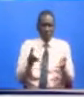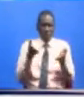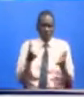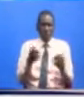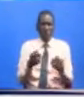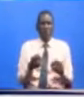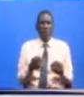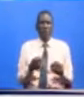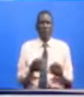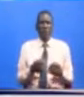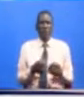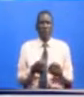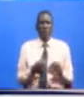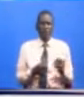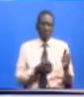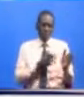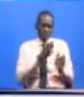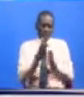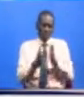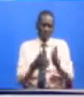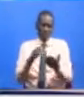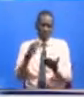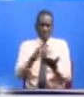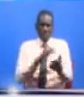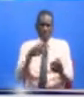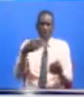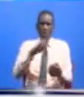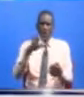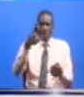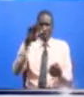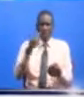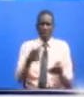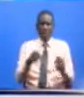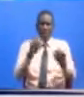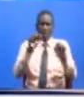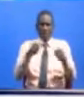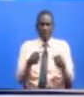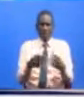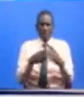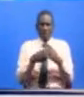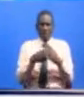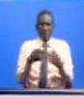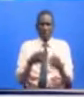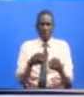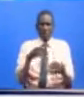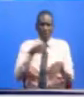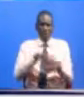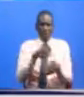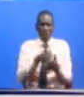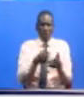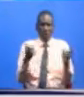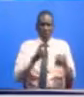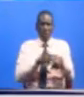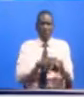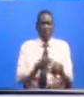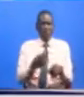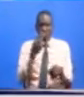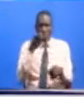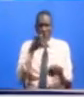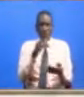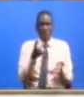under preparation by Hilary and Akir. Of course, we'll be getting it in just a moment. Let's have a look